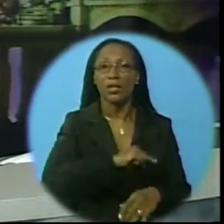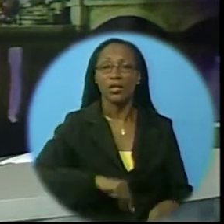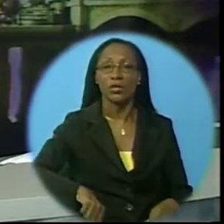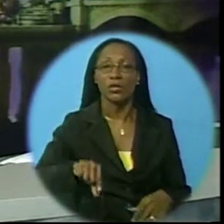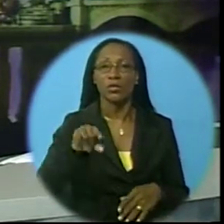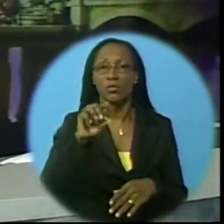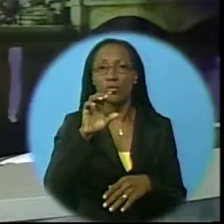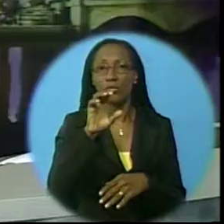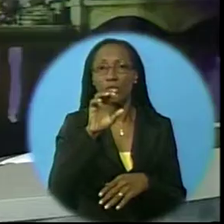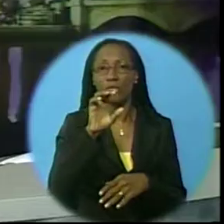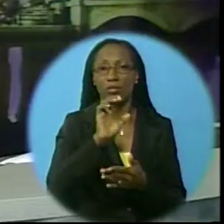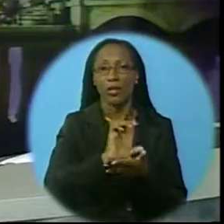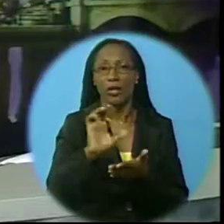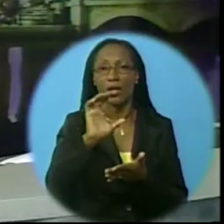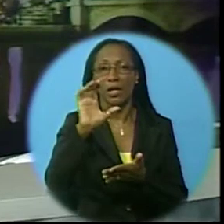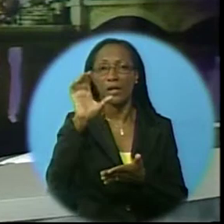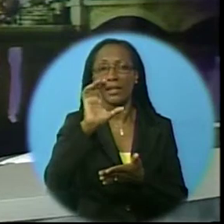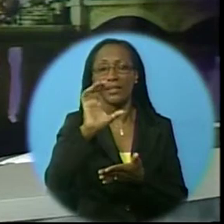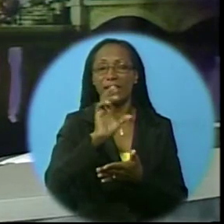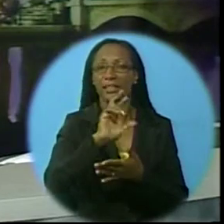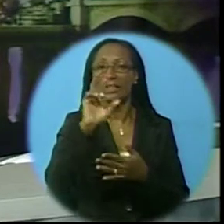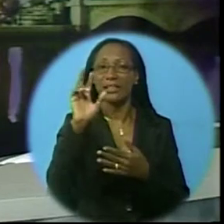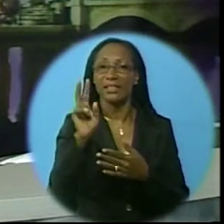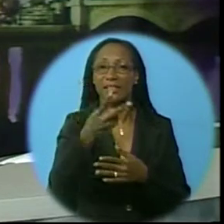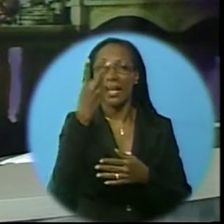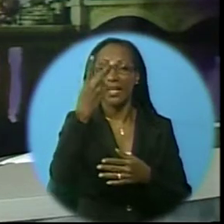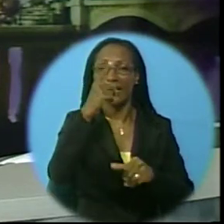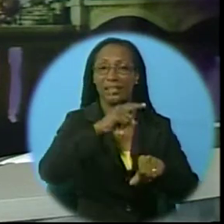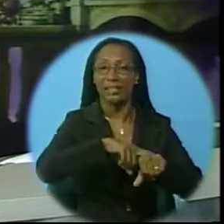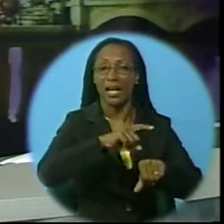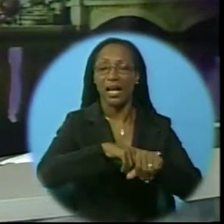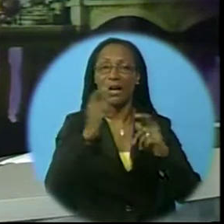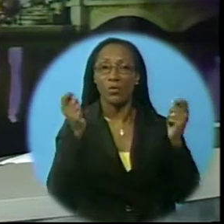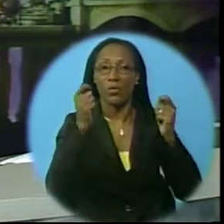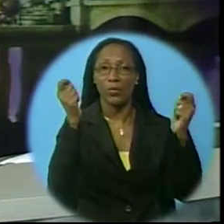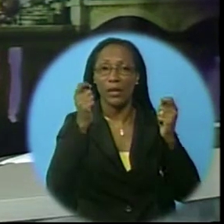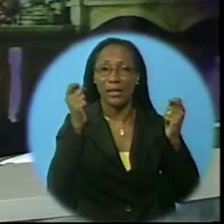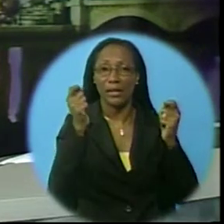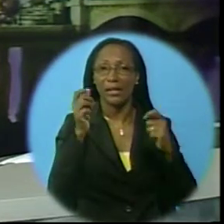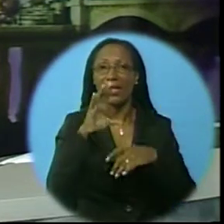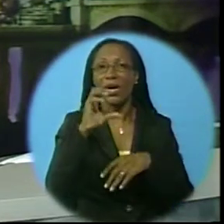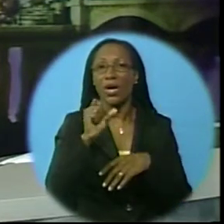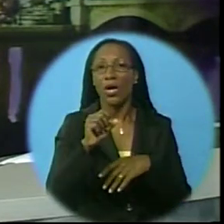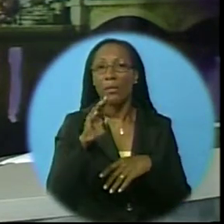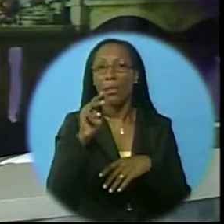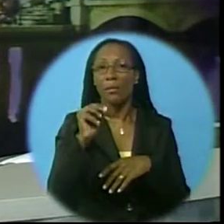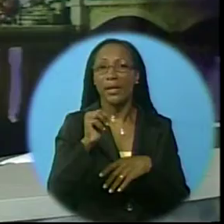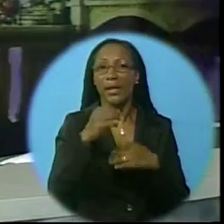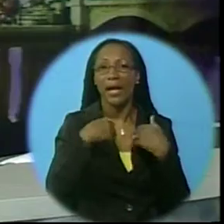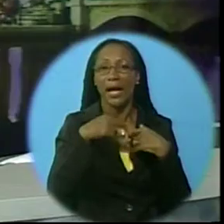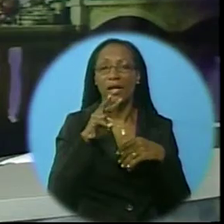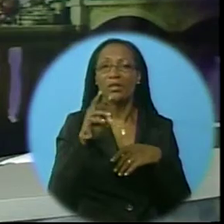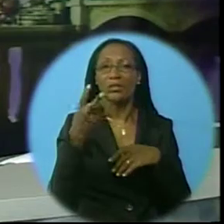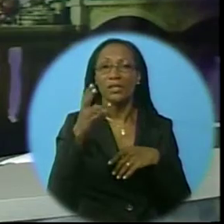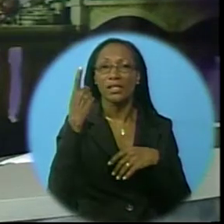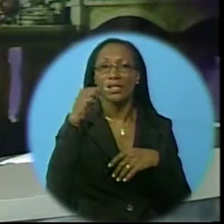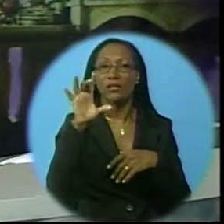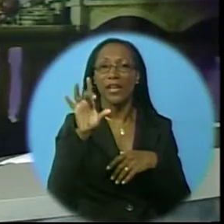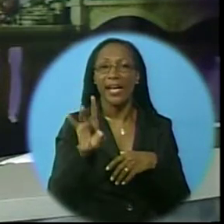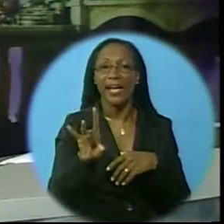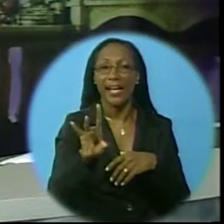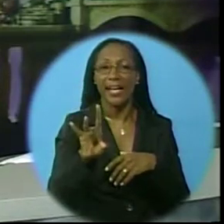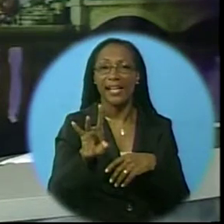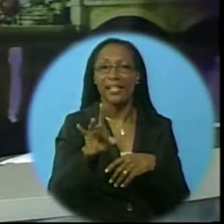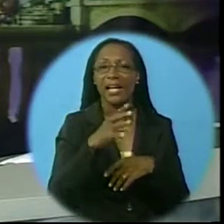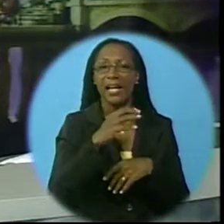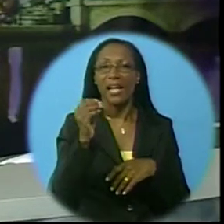cricket titles. On the 3rd and final day at Kensington Oval, the Combermerians, resuming on 216 for 8 in their second innings, were